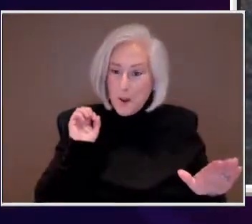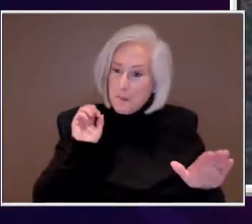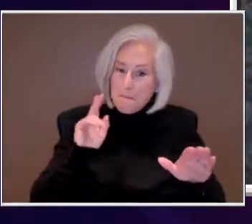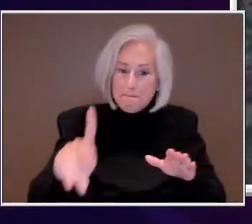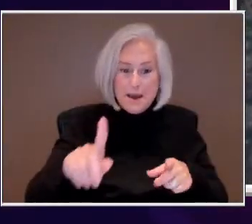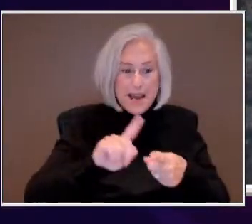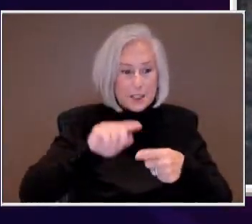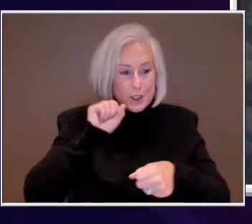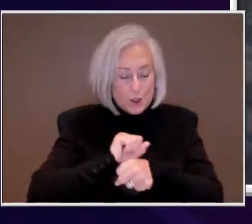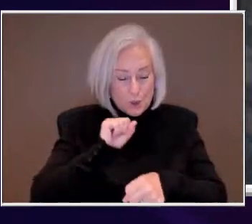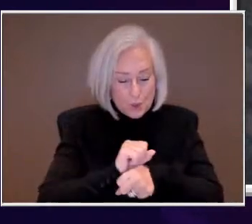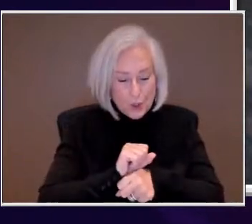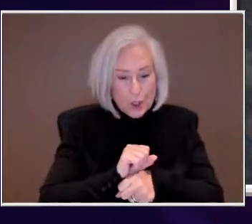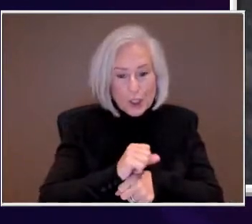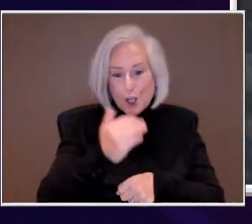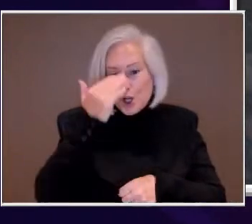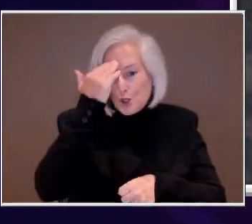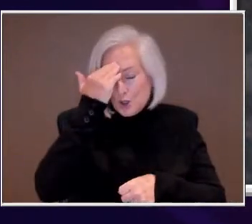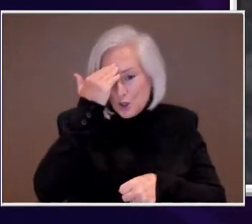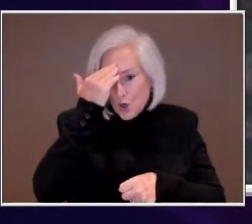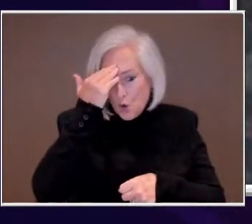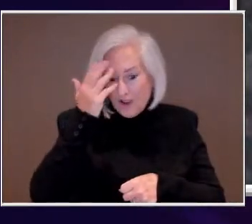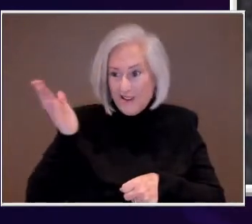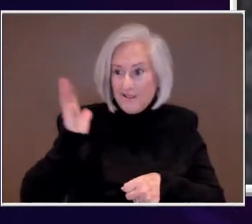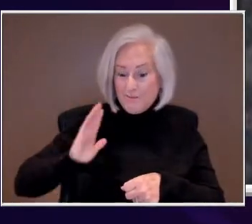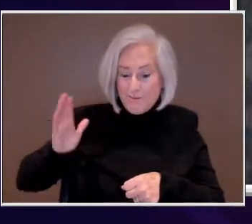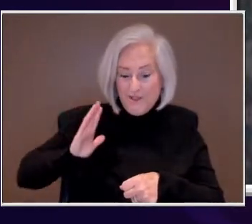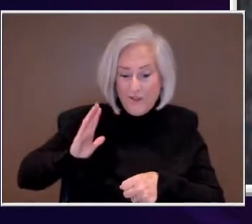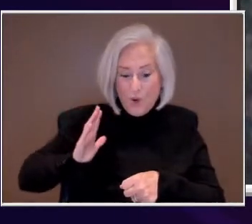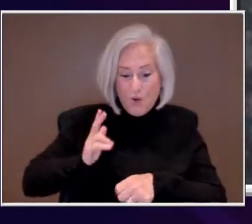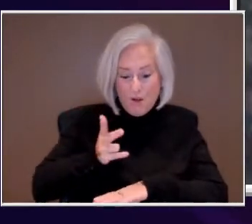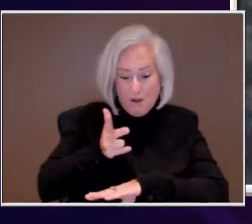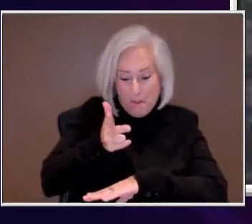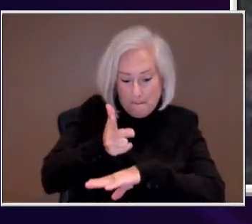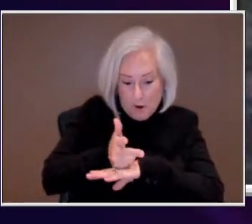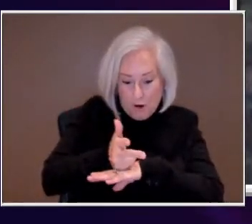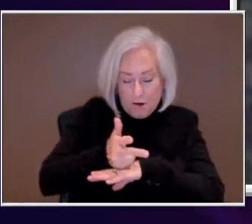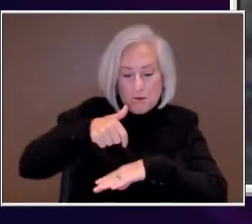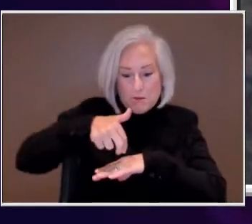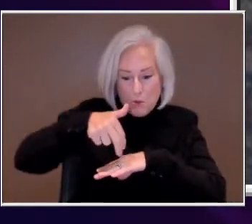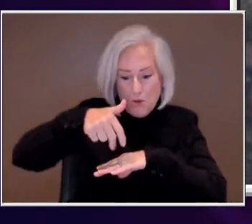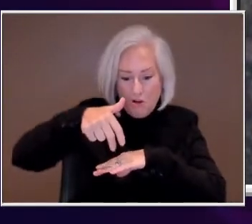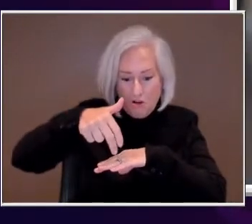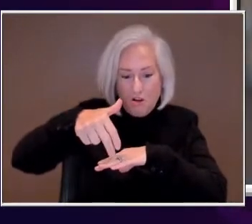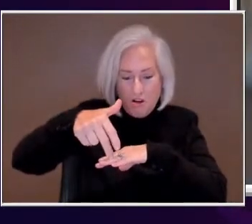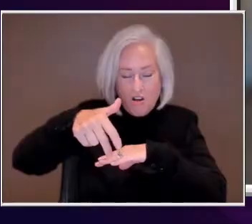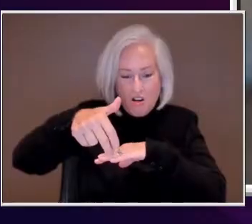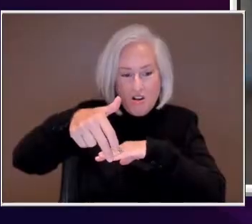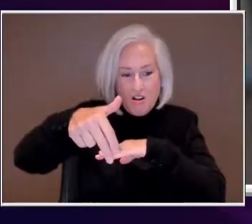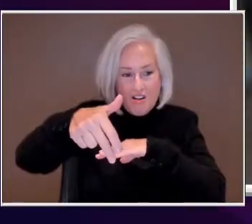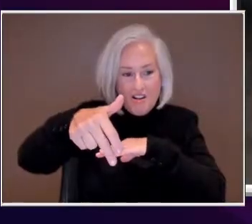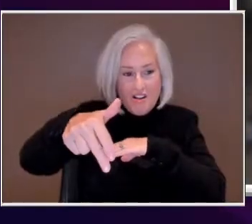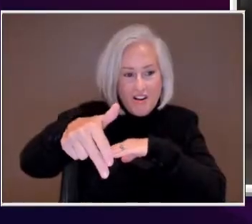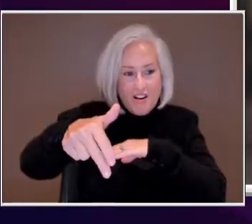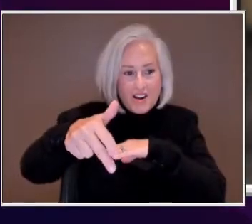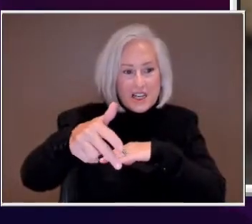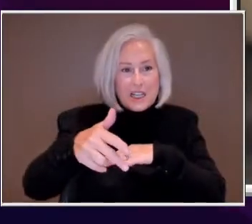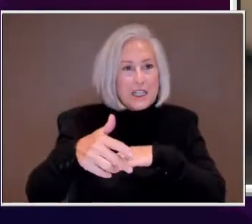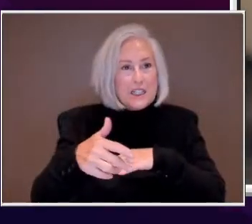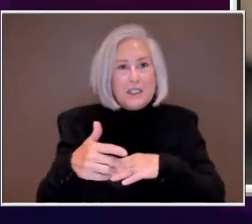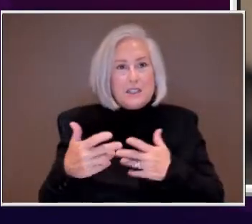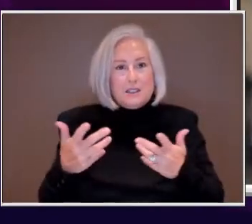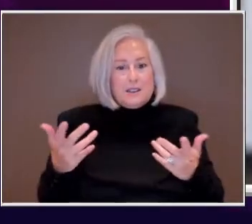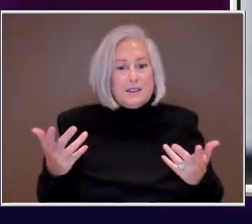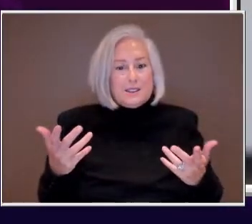where I had to park at certain places, knew I had a trek to get to where I was going, and it really was just no big